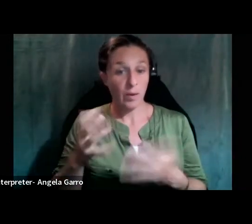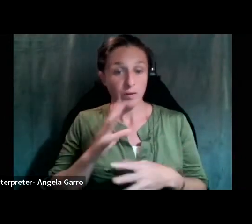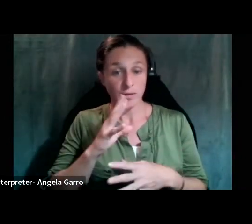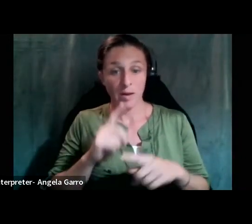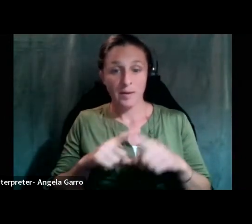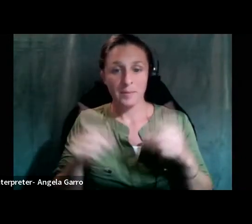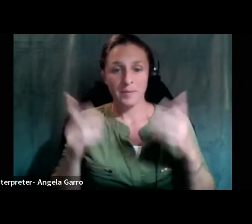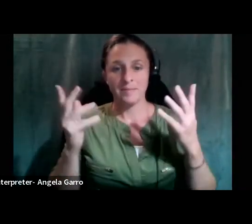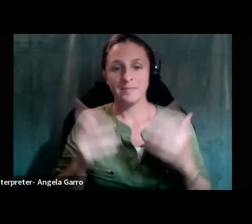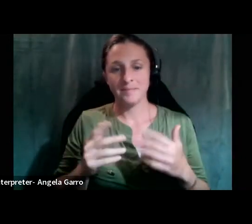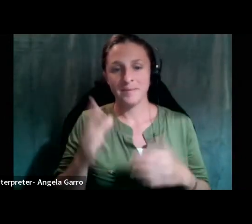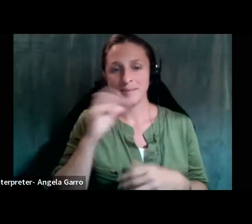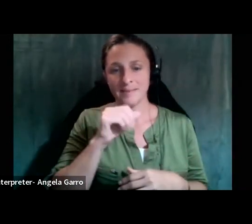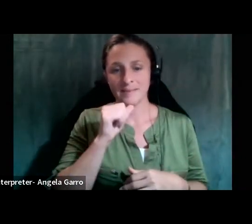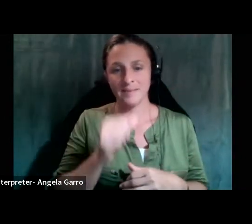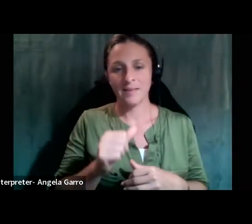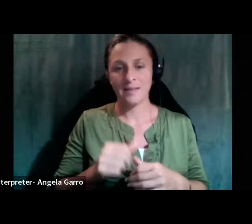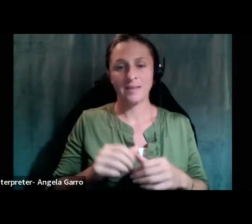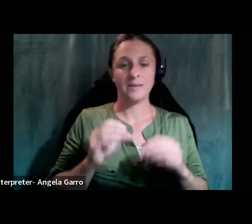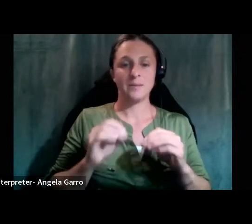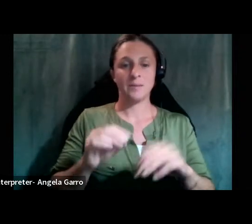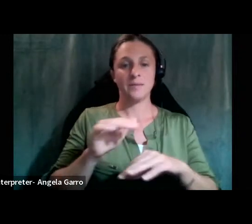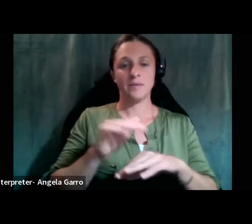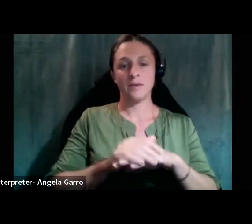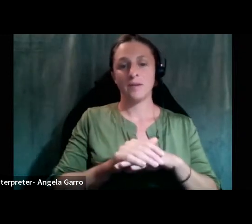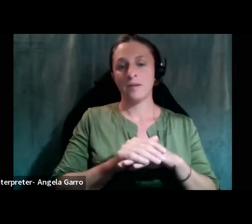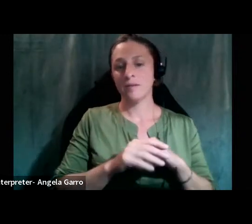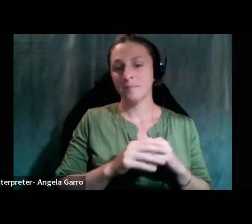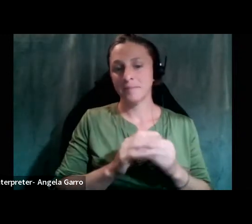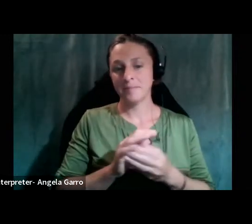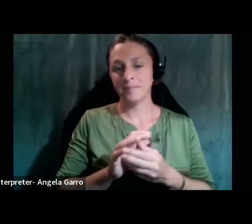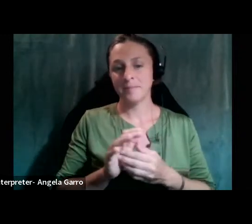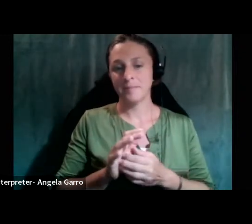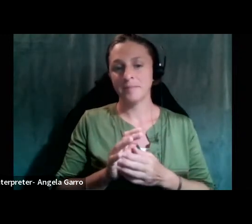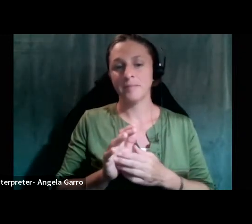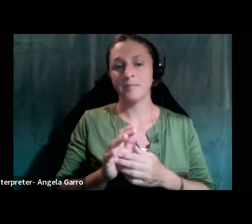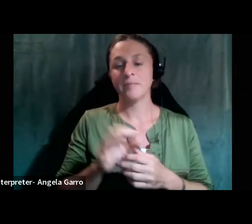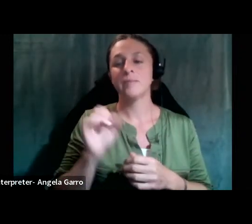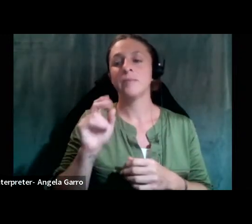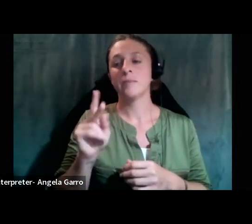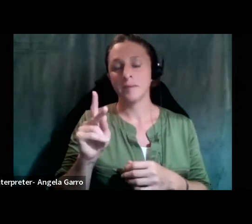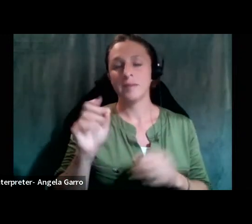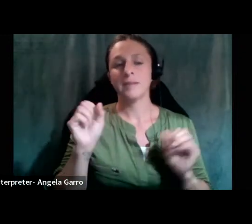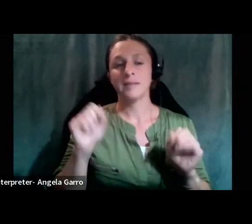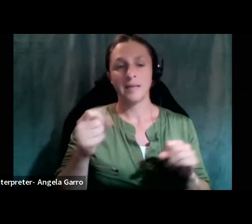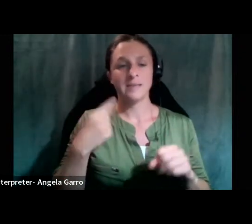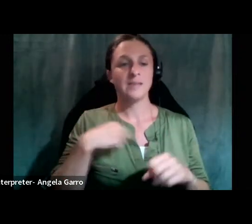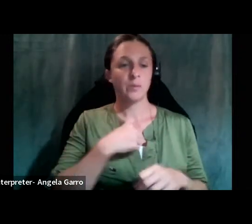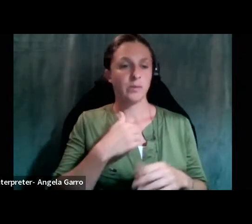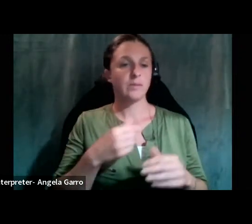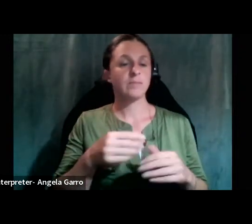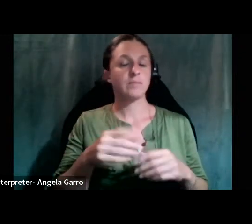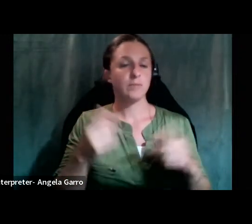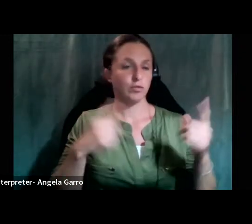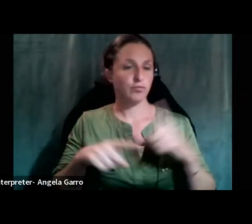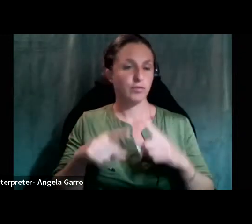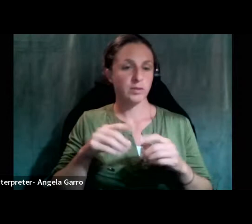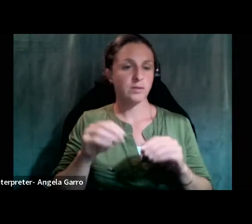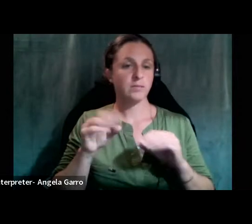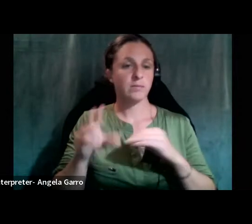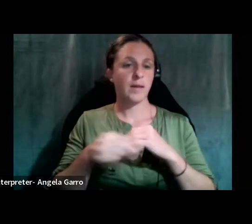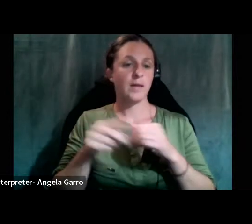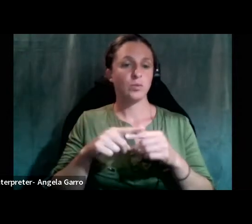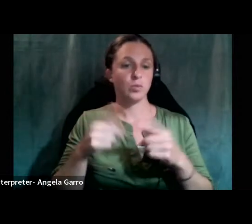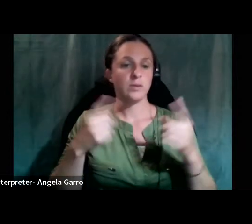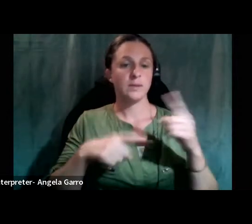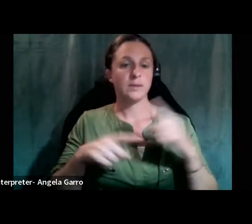Okay. Moving right along. Okay, So, yeah, so we are in consensus to put on the consent agenda. Thank you. Okay,